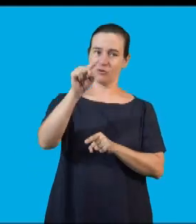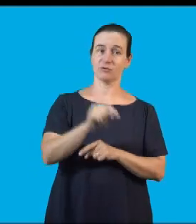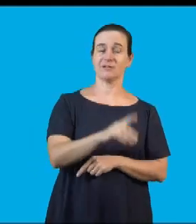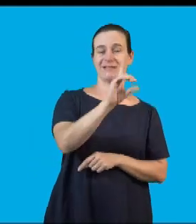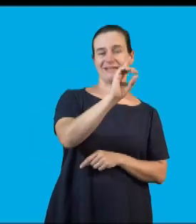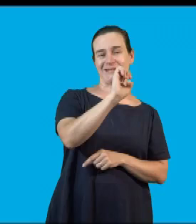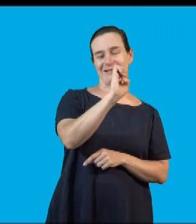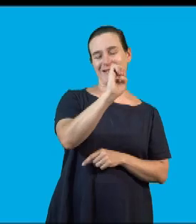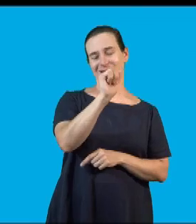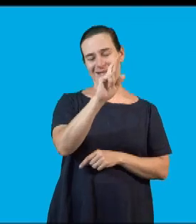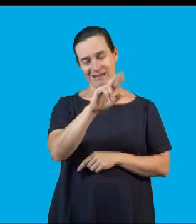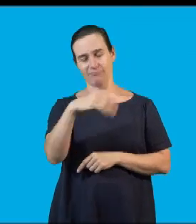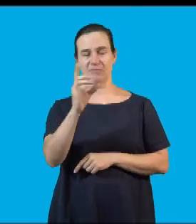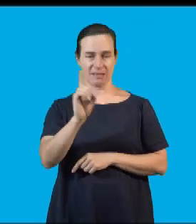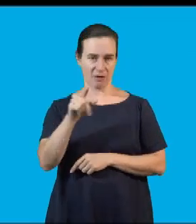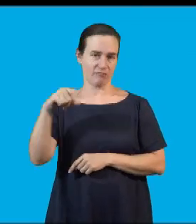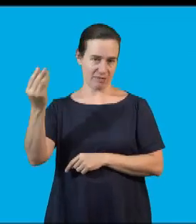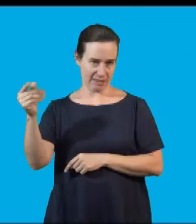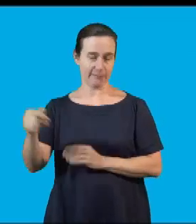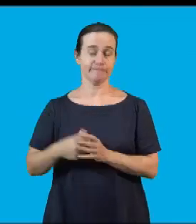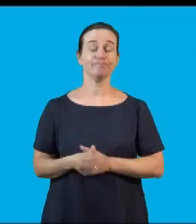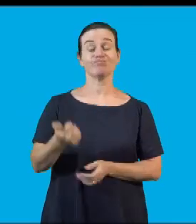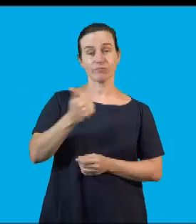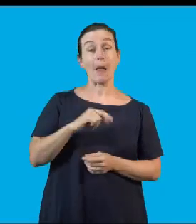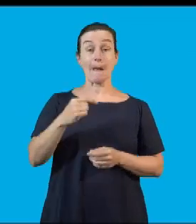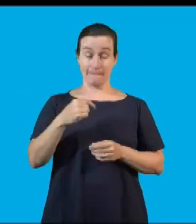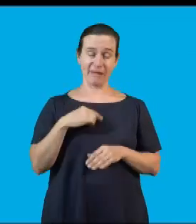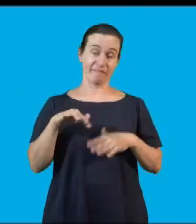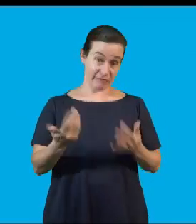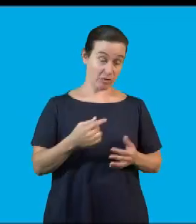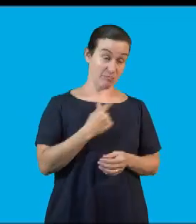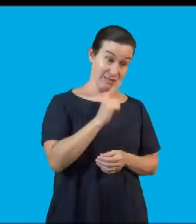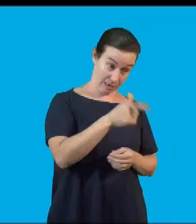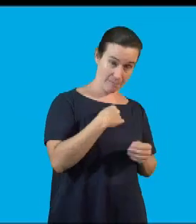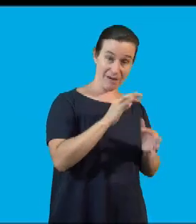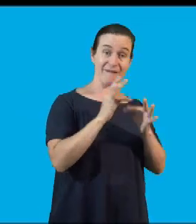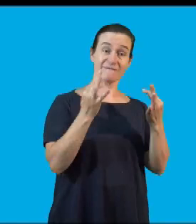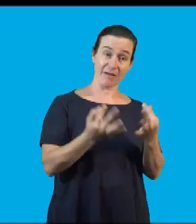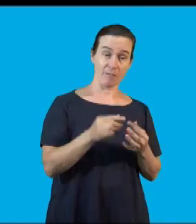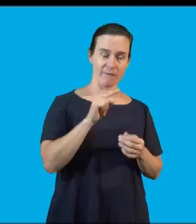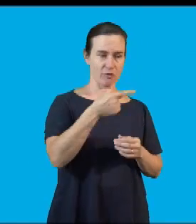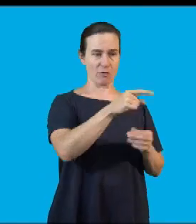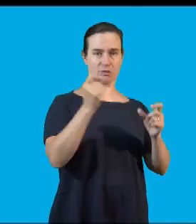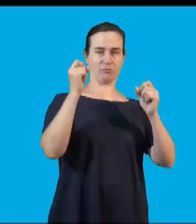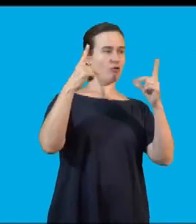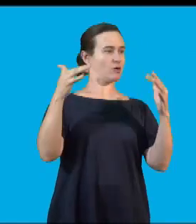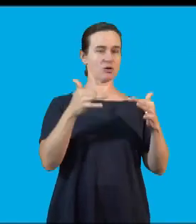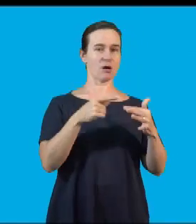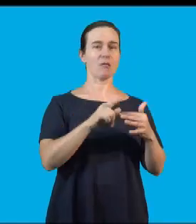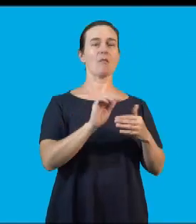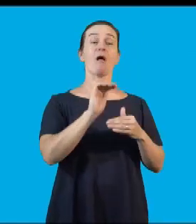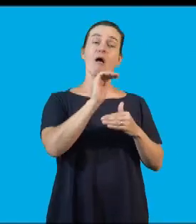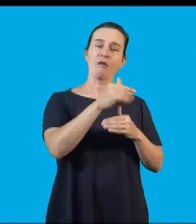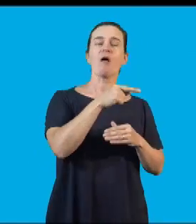I have told my family about my decision to work abroad. They were initially surprised, but after discussing it,